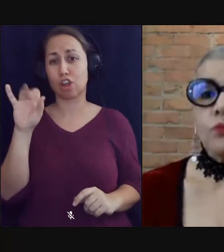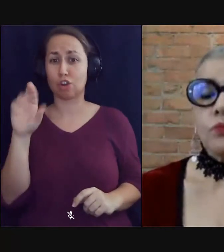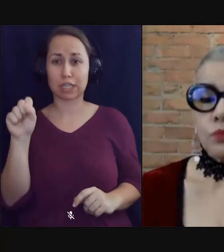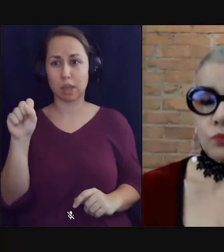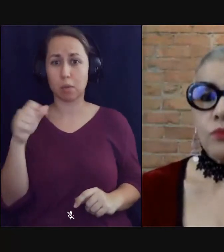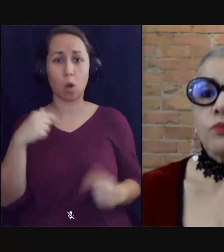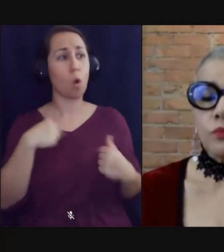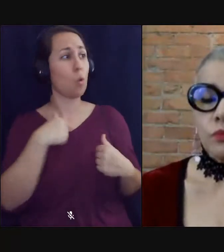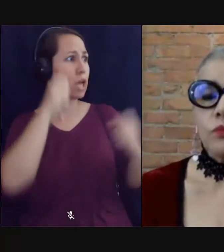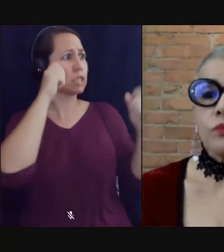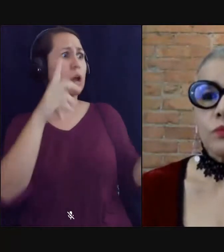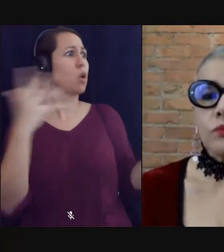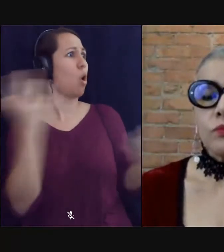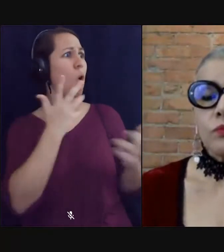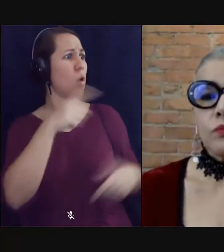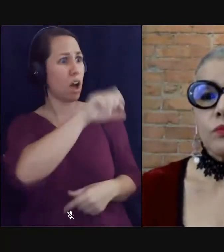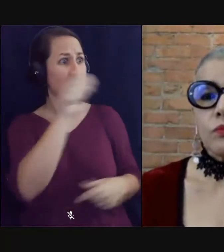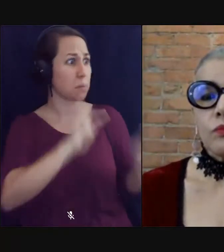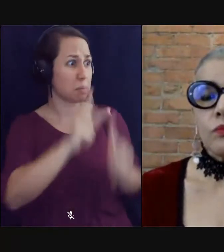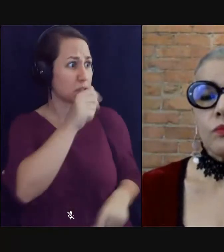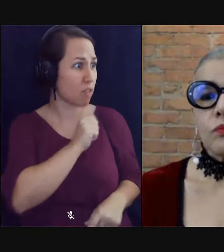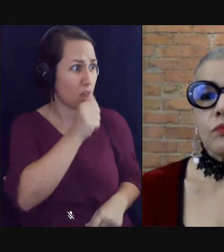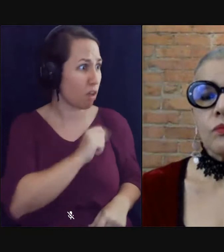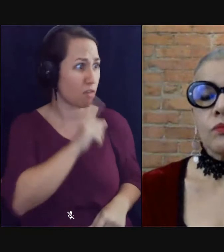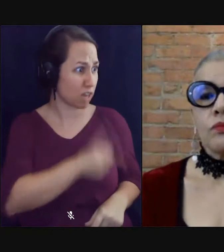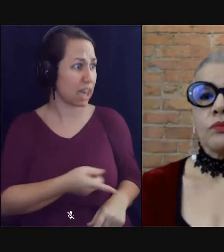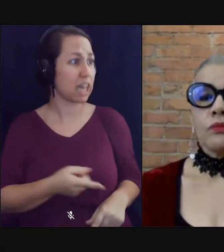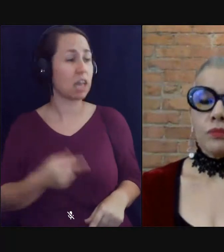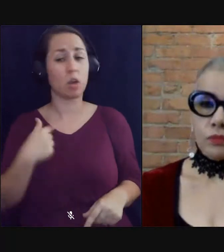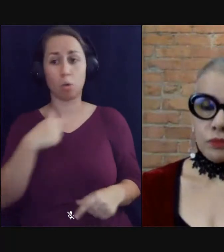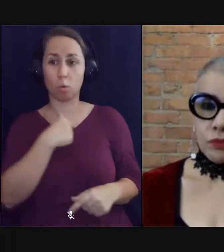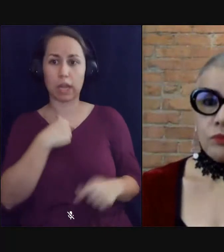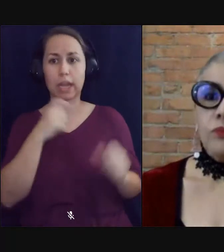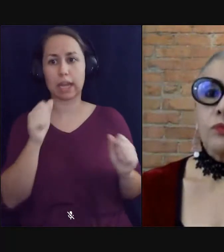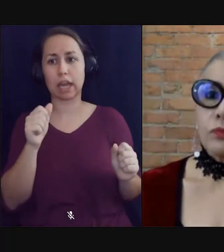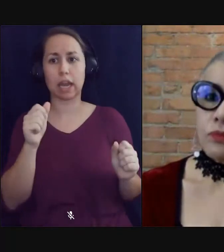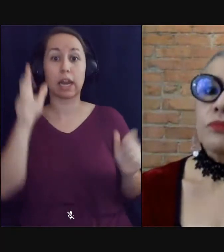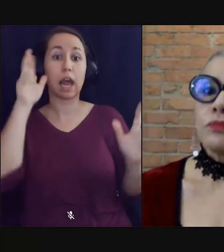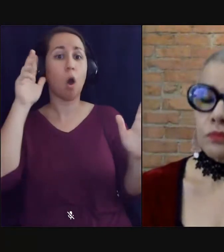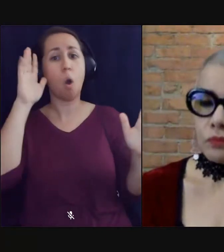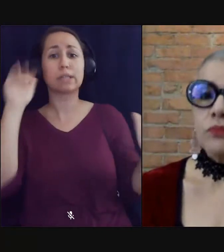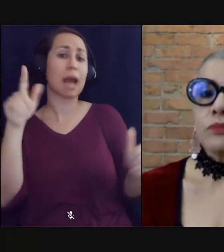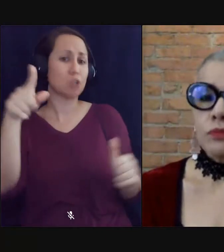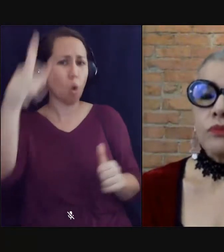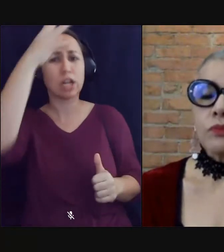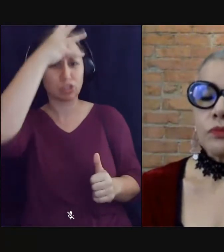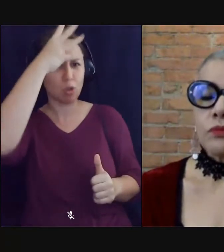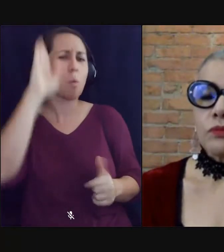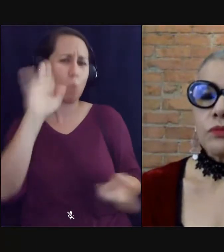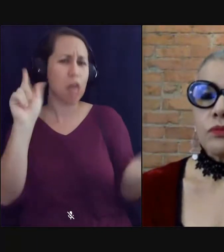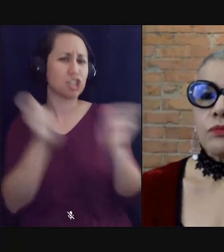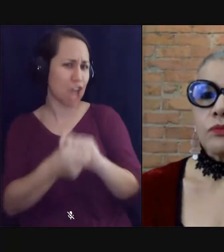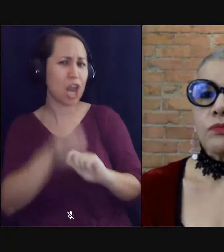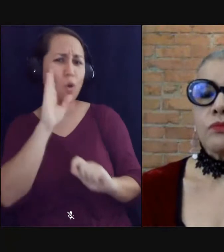of the world and how, we can perennially expect a new tone from Donald Trump. And, you have to